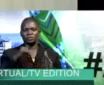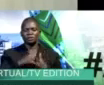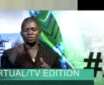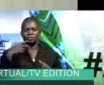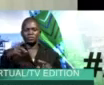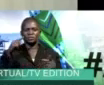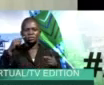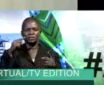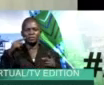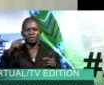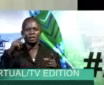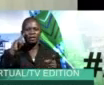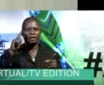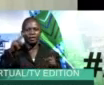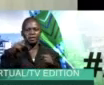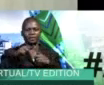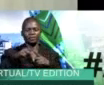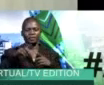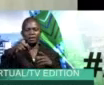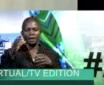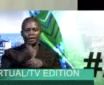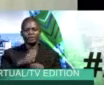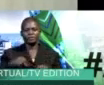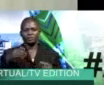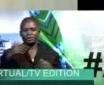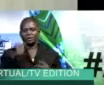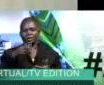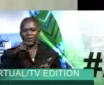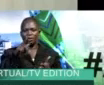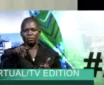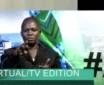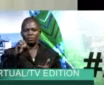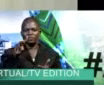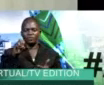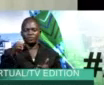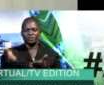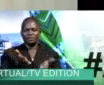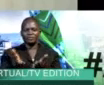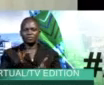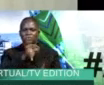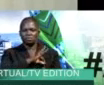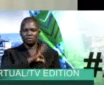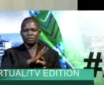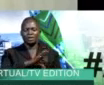It was targeted at achieving improved service quality.